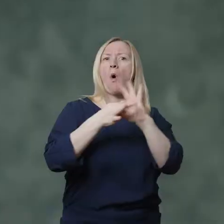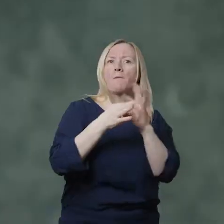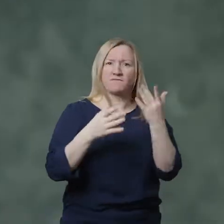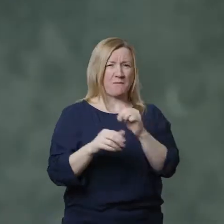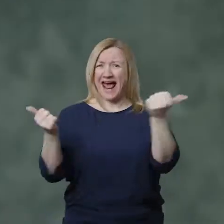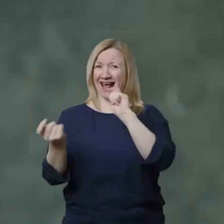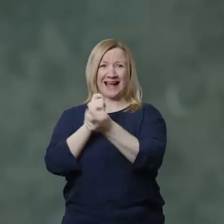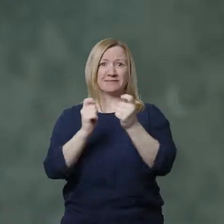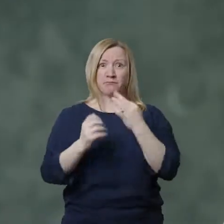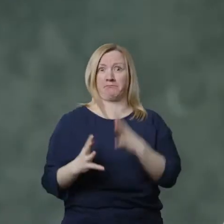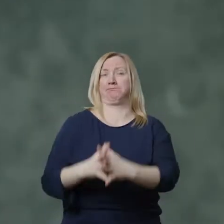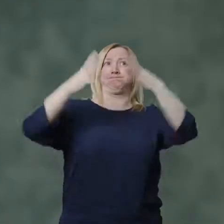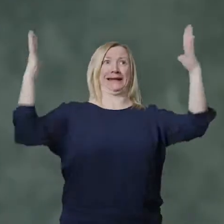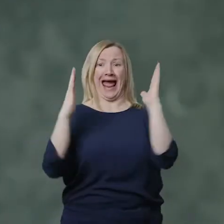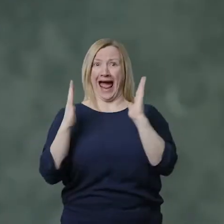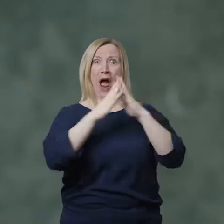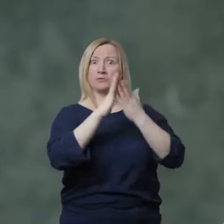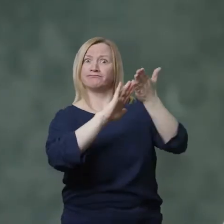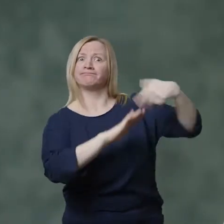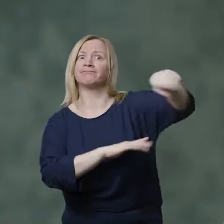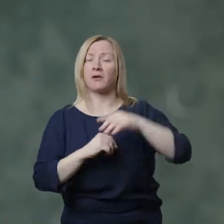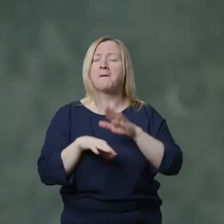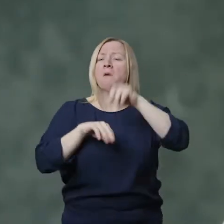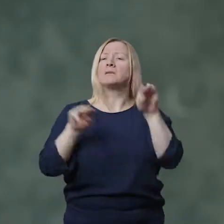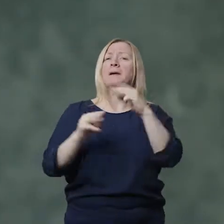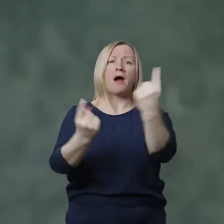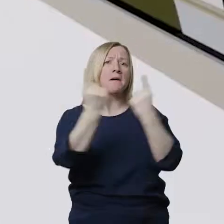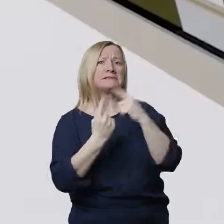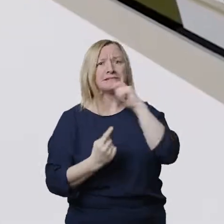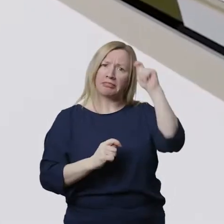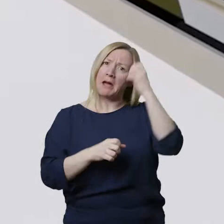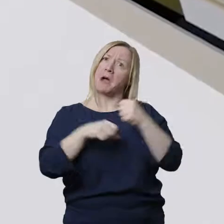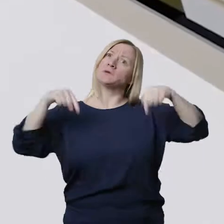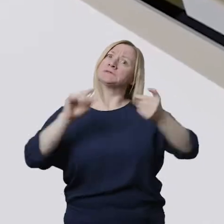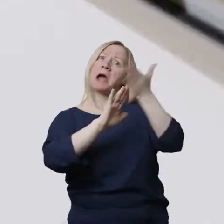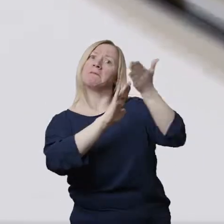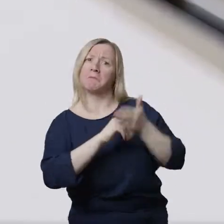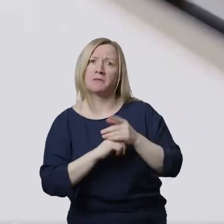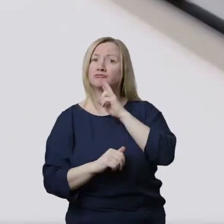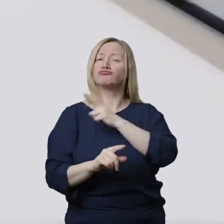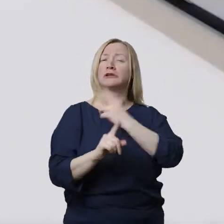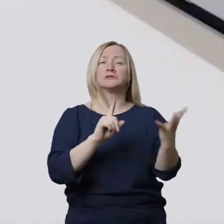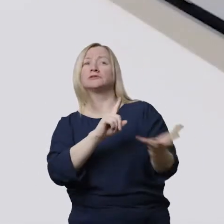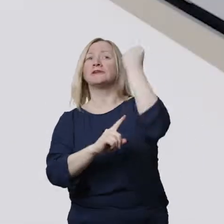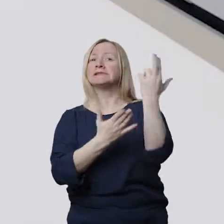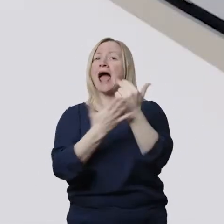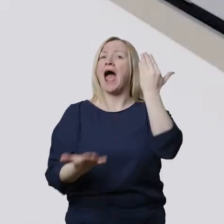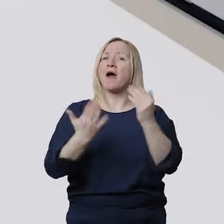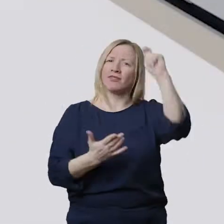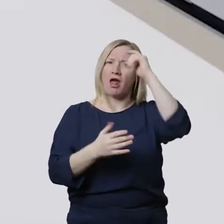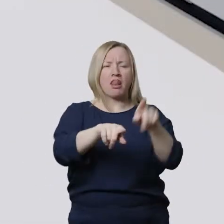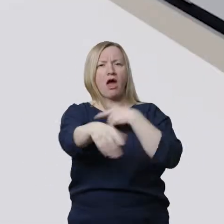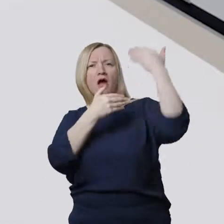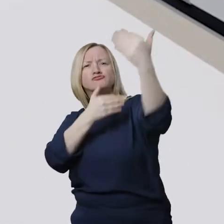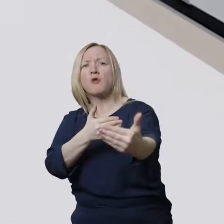today. But to successfully design, you need to think about the long term, because in 5 years' time, that's going to have changed. They now